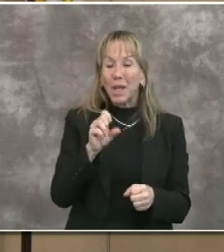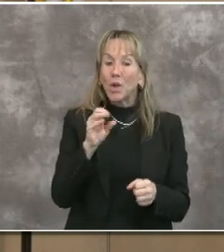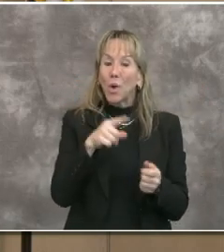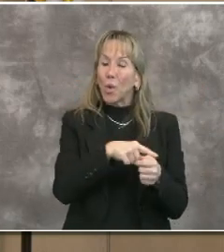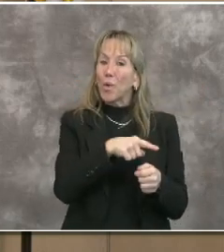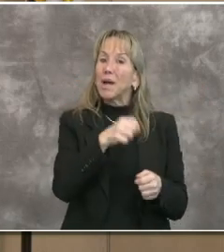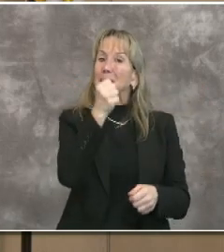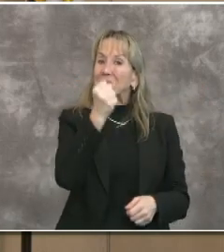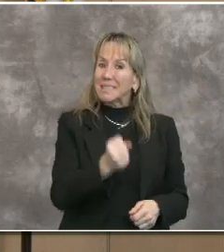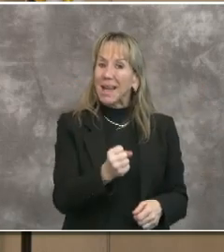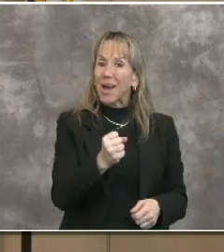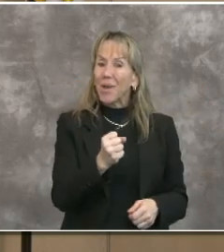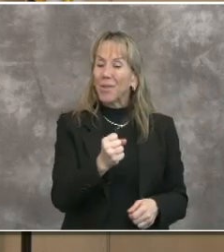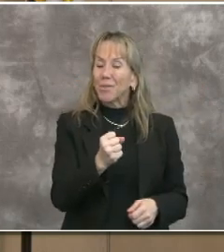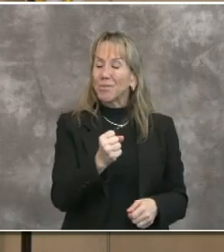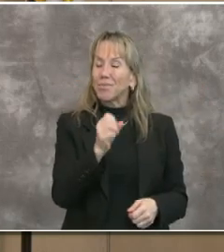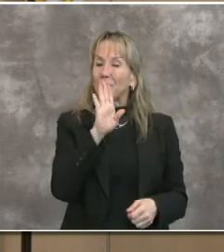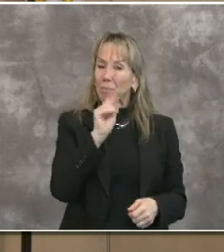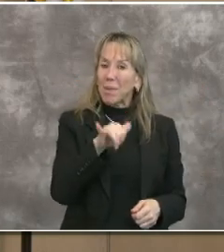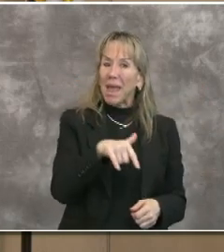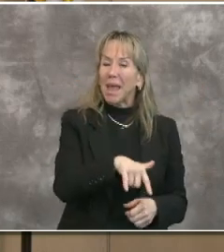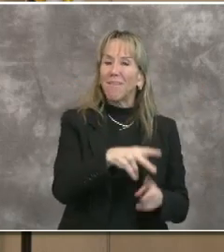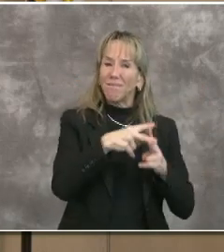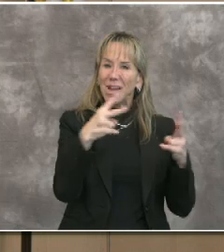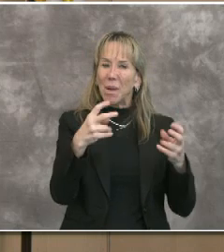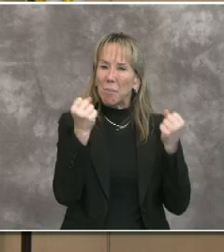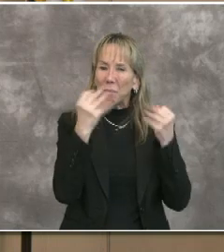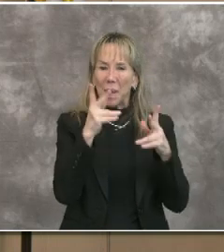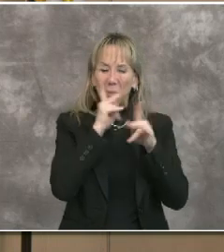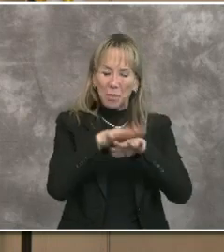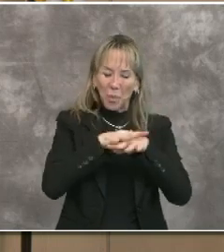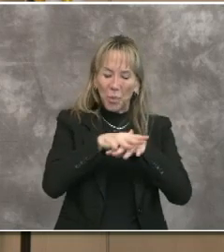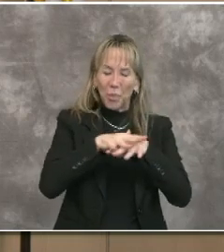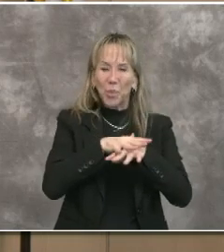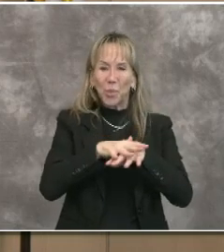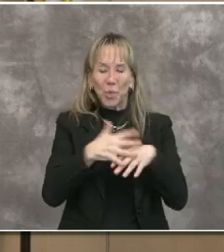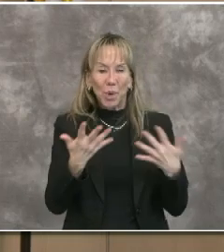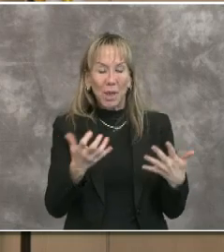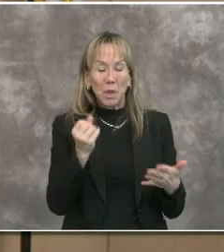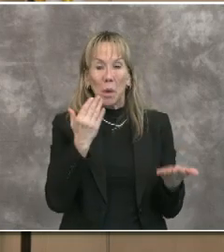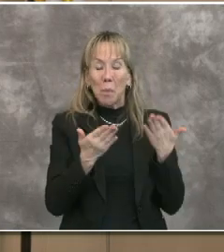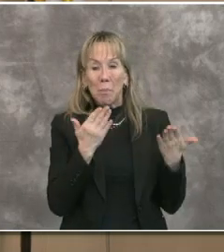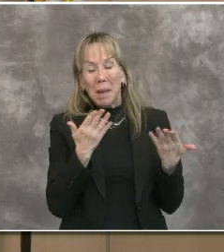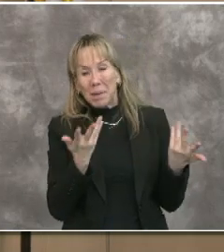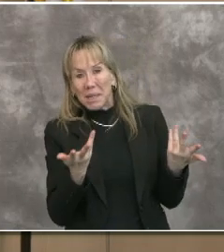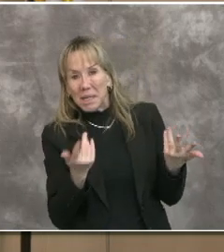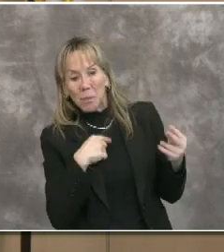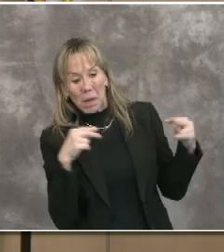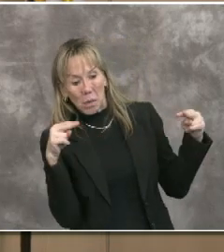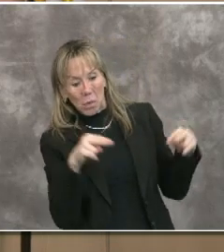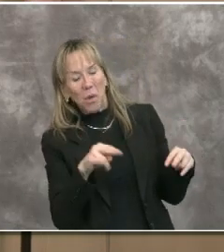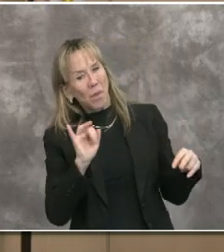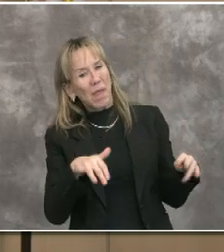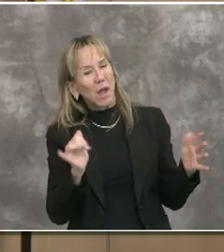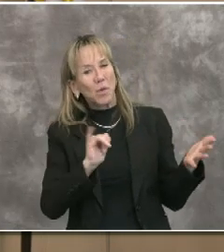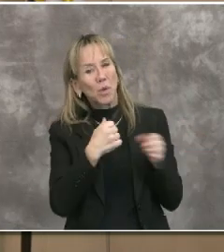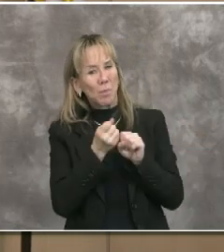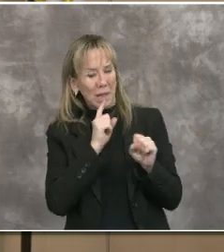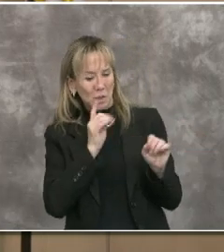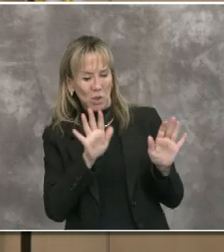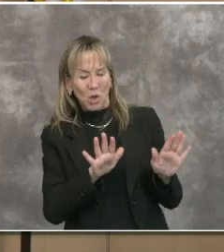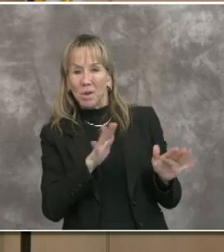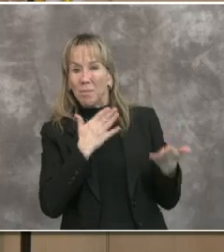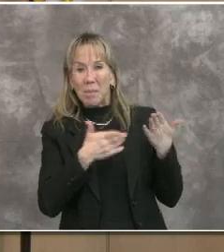area is a densely populated area. So it may not be that undifferent, and we are looking at that too. During regular